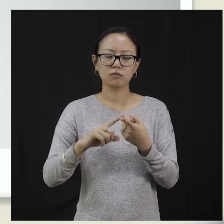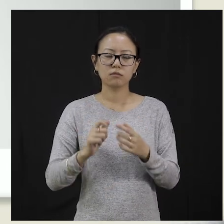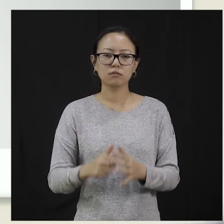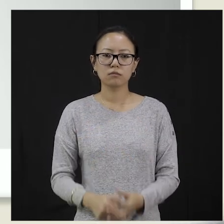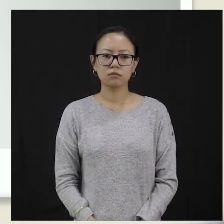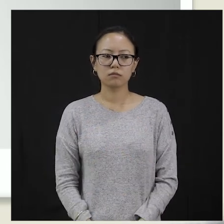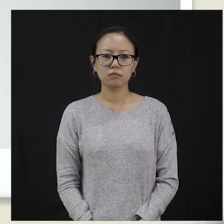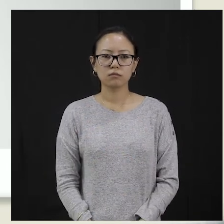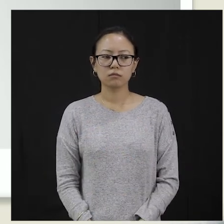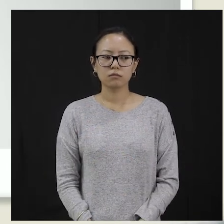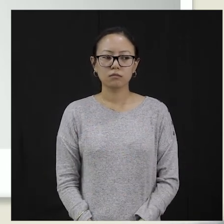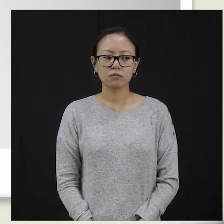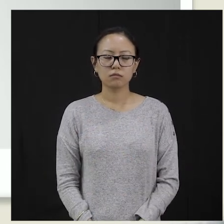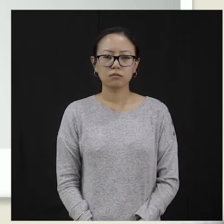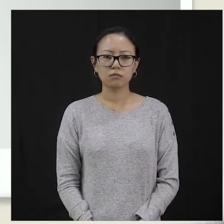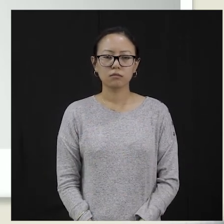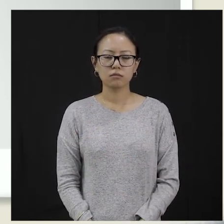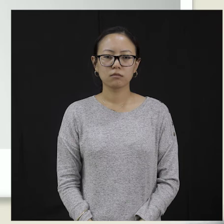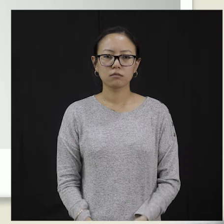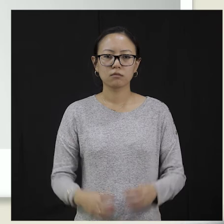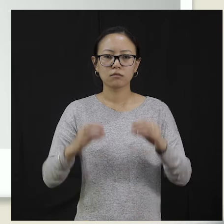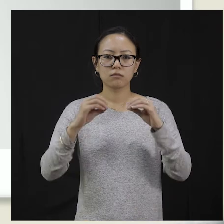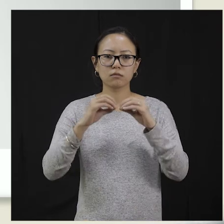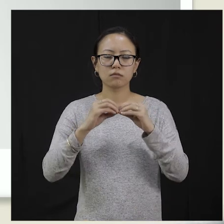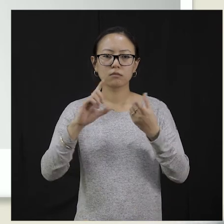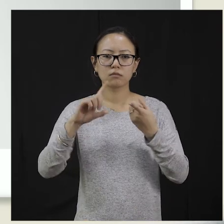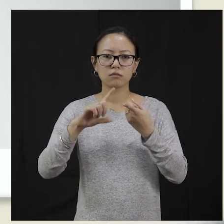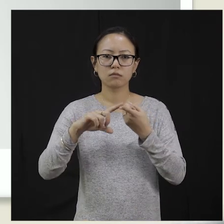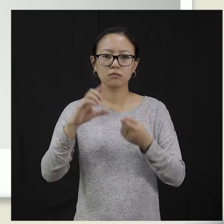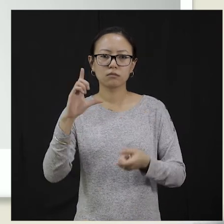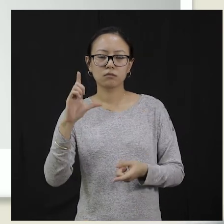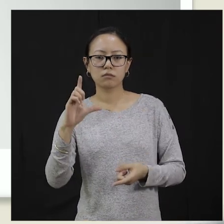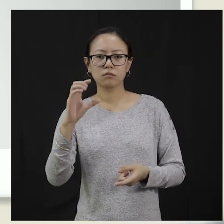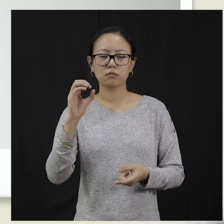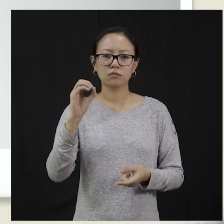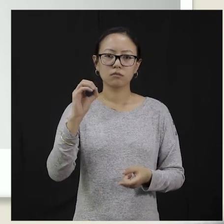A-B-O-V-E, above. Below.